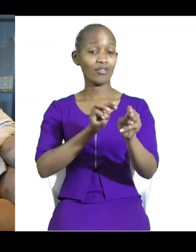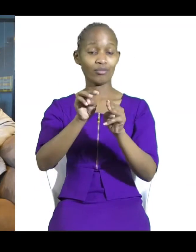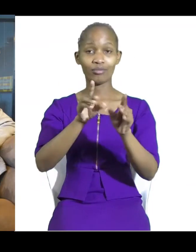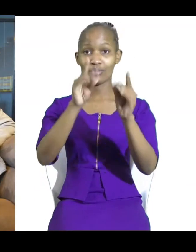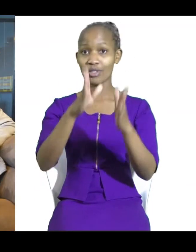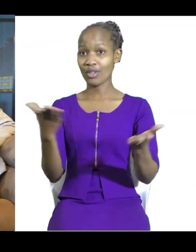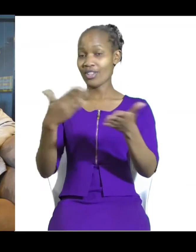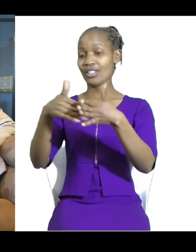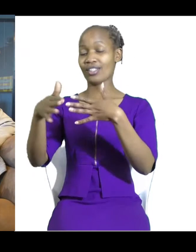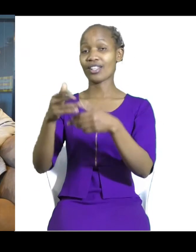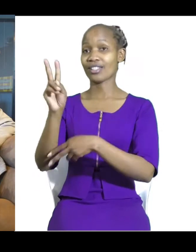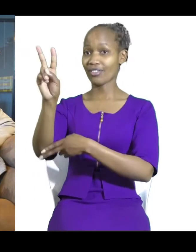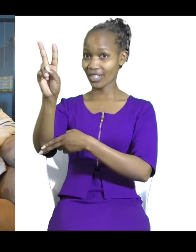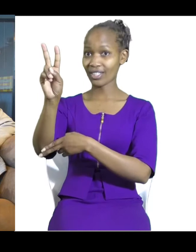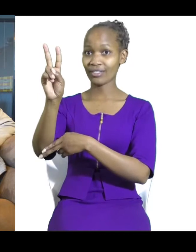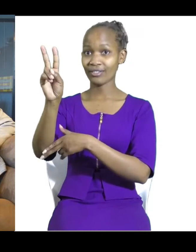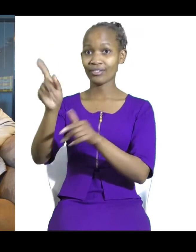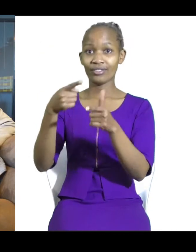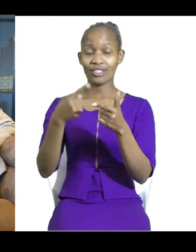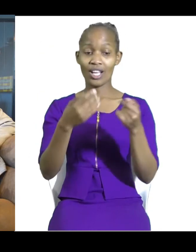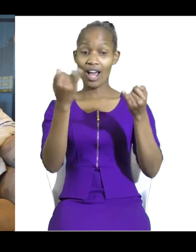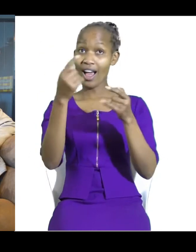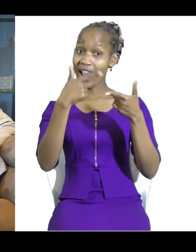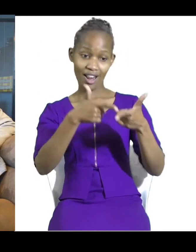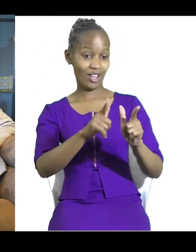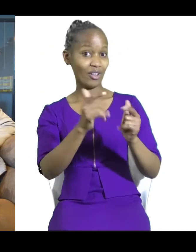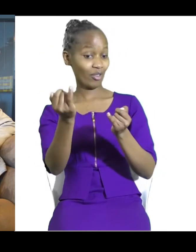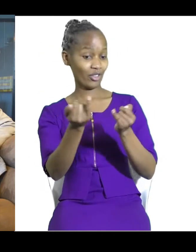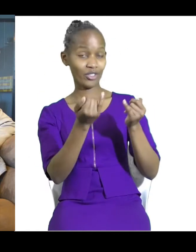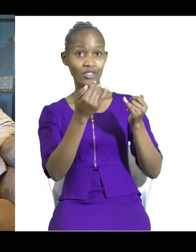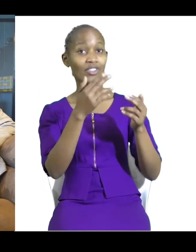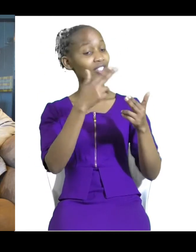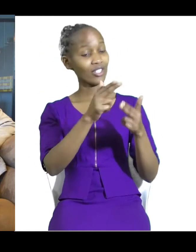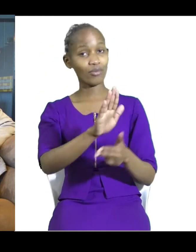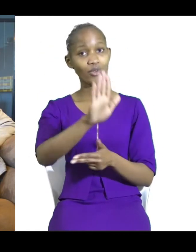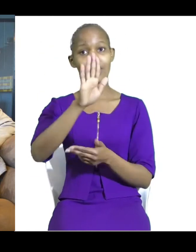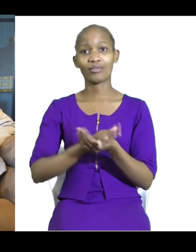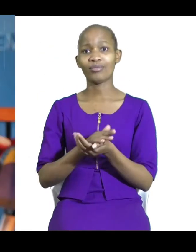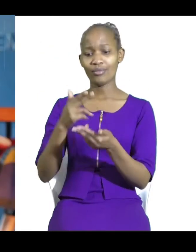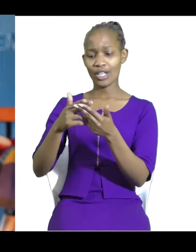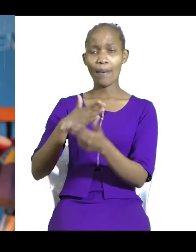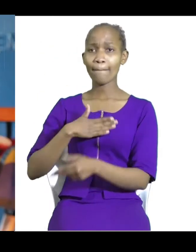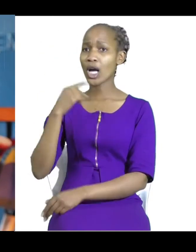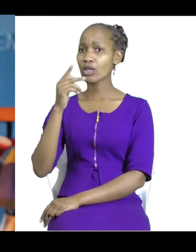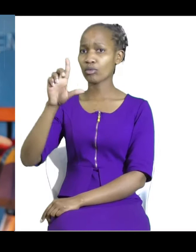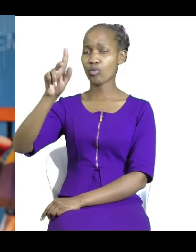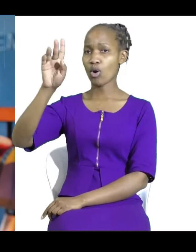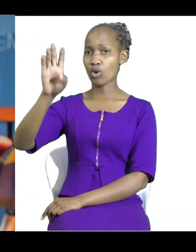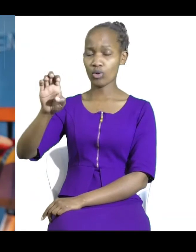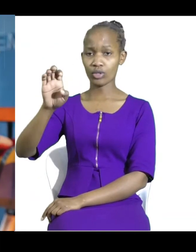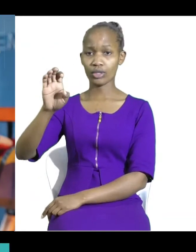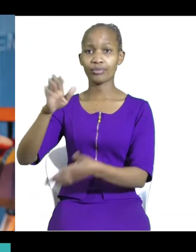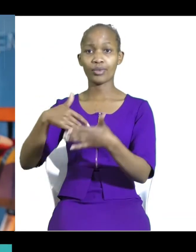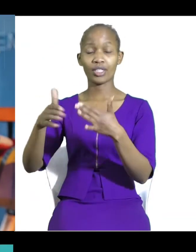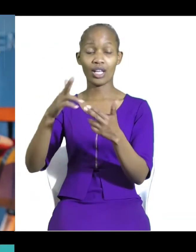managing director, Science TV. I'll give him an opportunity to introduce himself since you already know me. My name is Luke